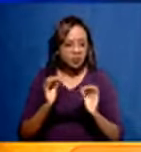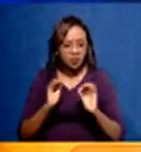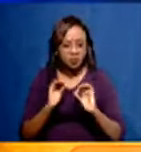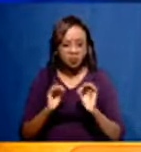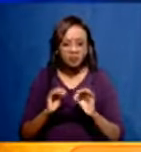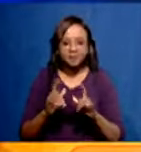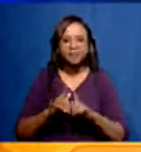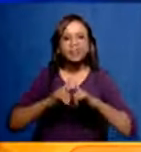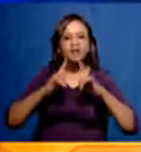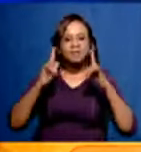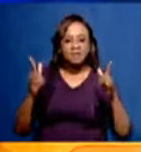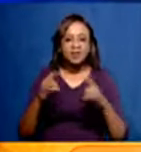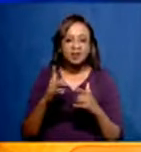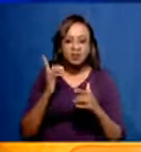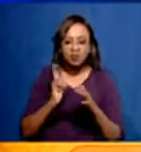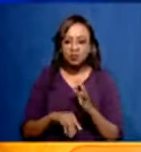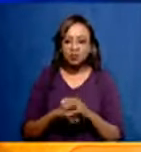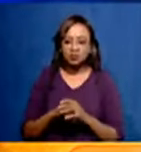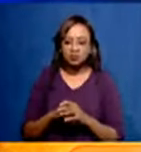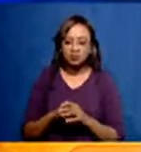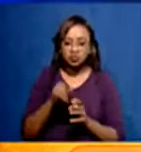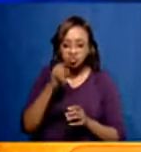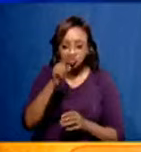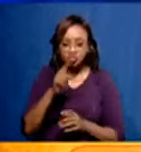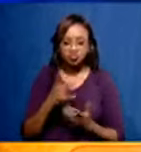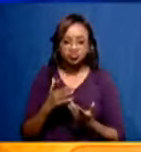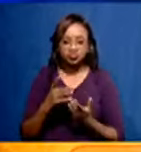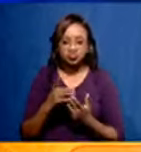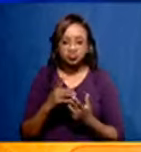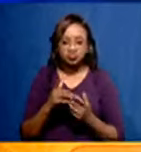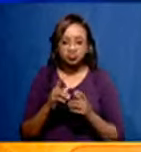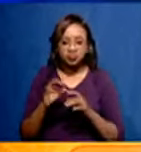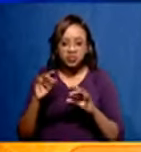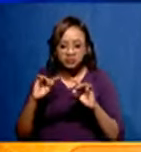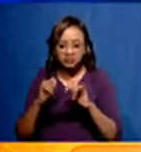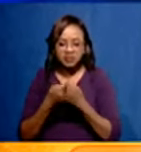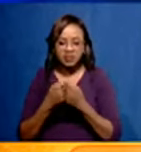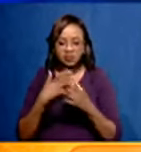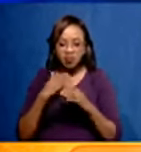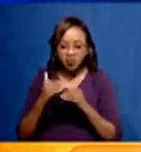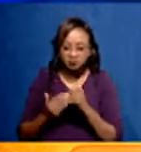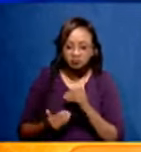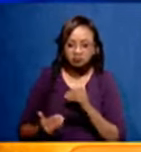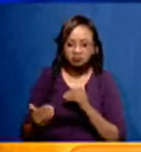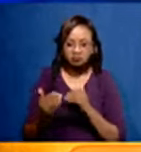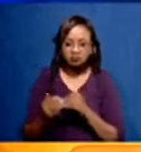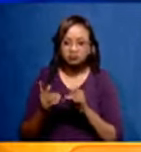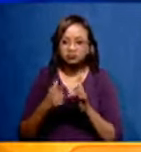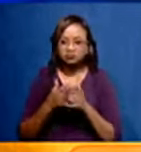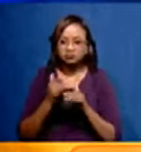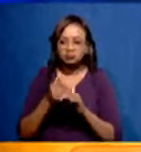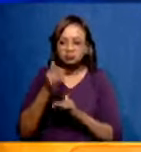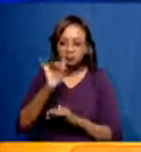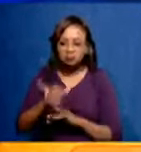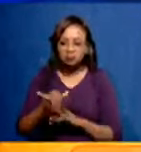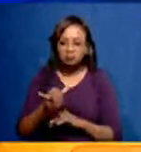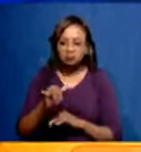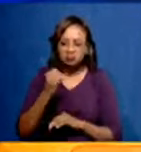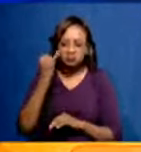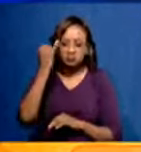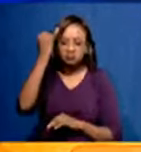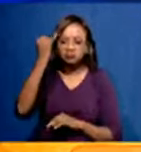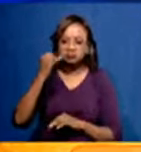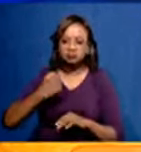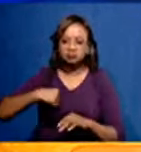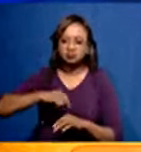are the big ticket items which you as faculty want to move forward? And then from that sort of idea,